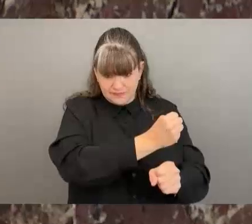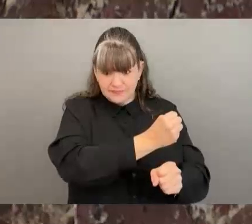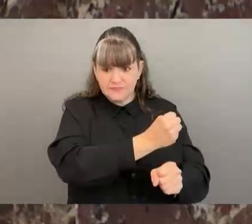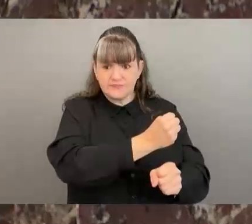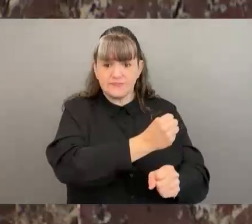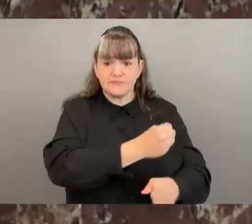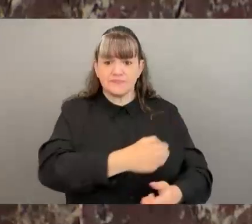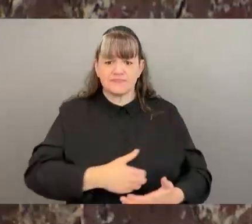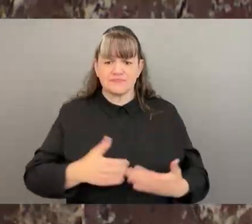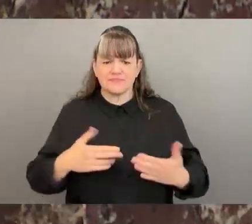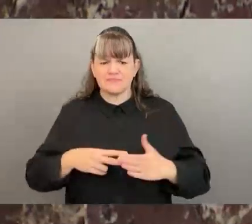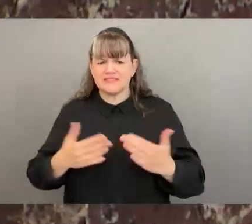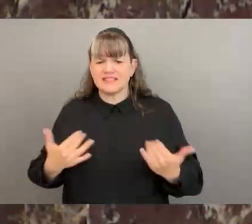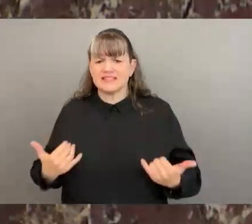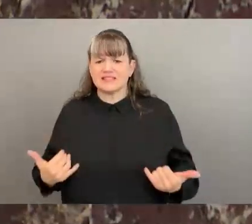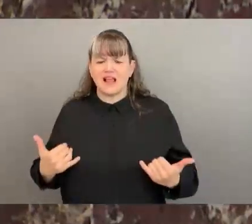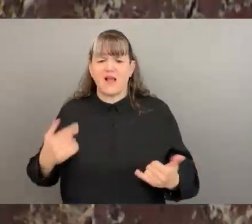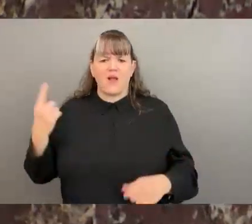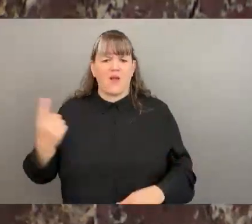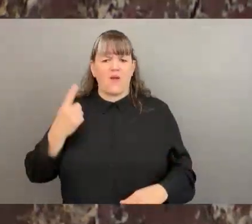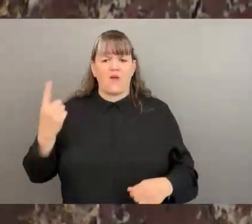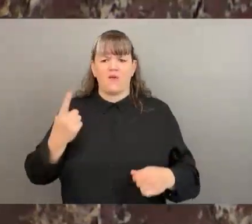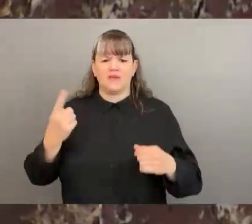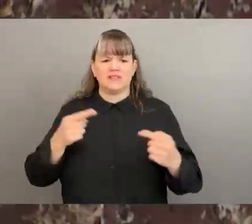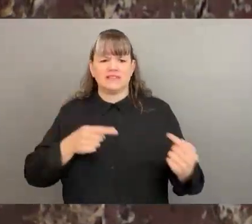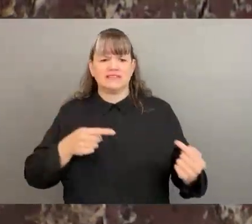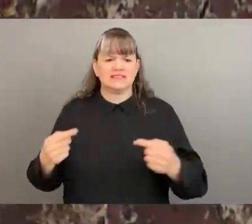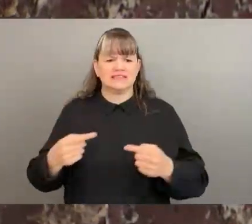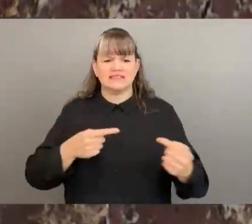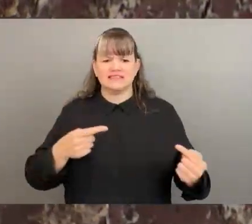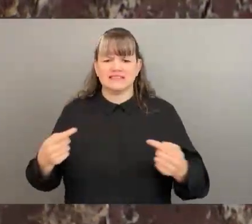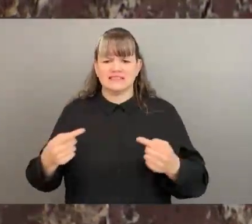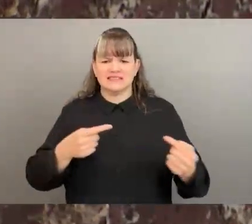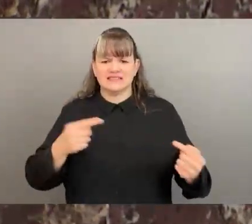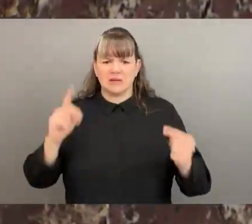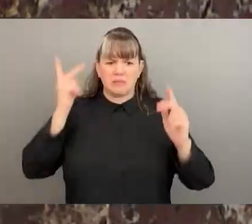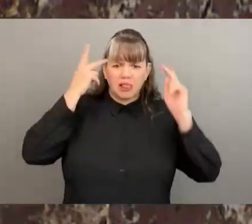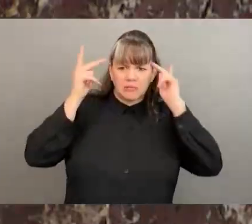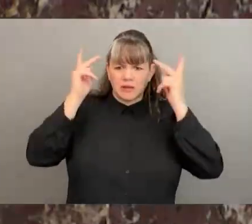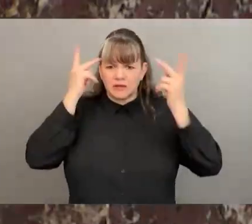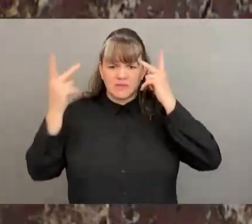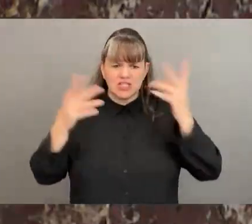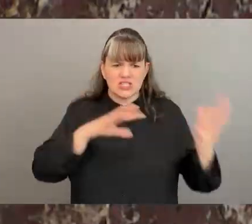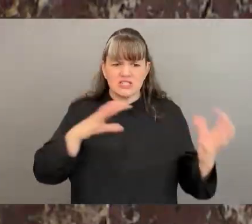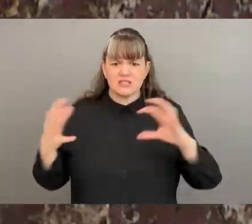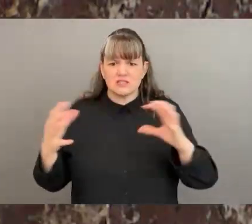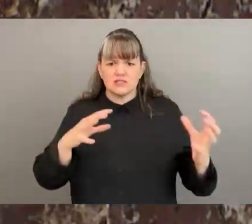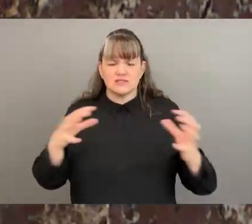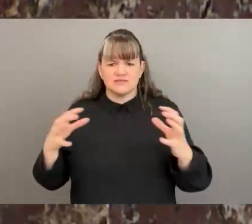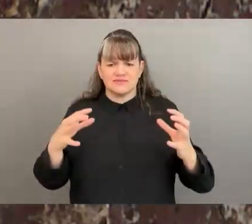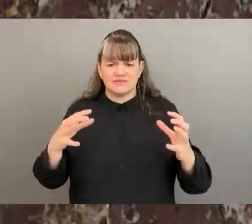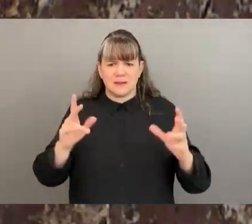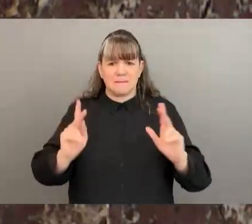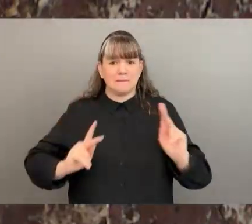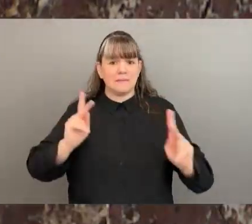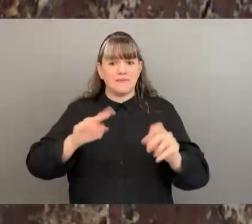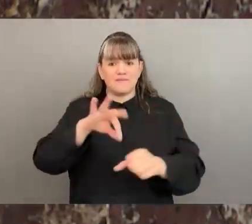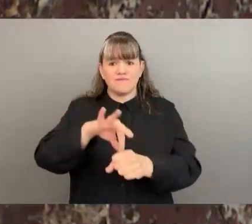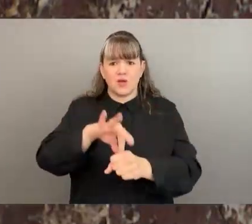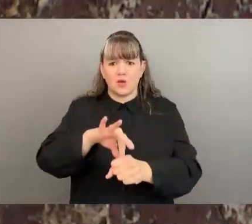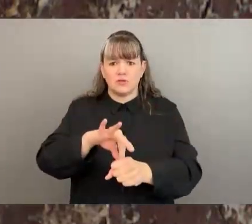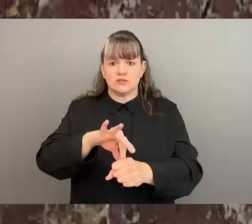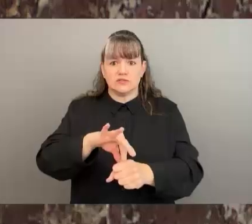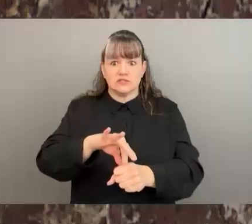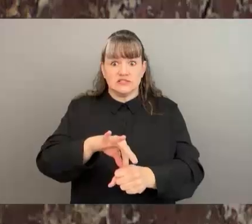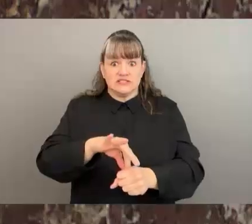is the exception rather than the rule, where people vote based on fear of the worst possible outcome